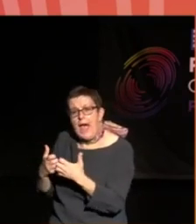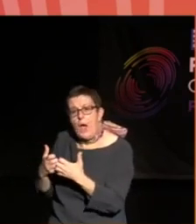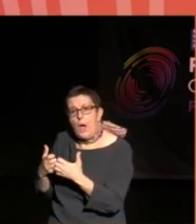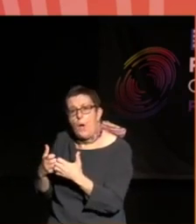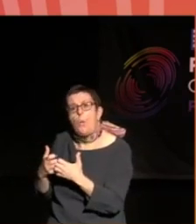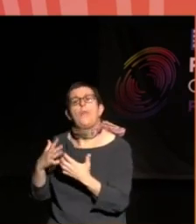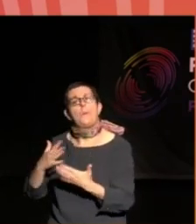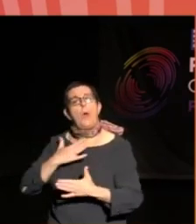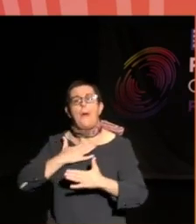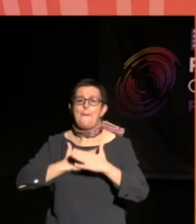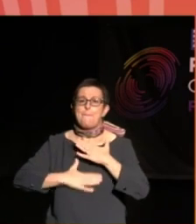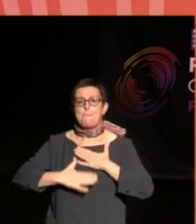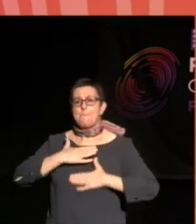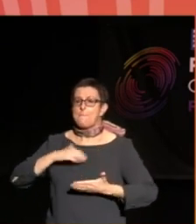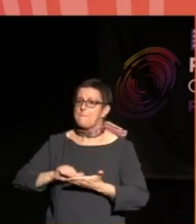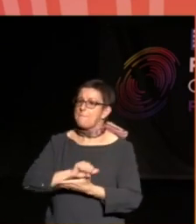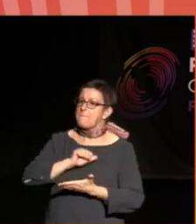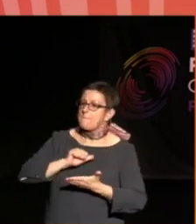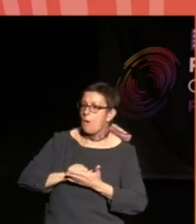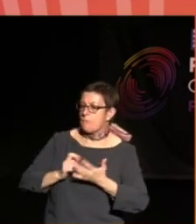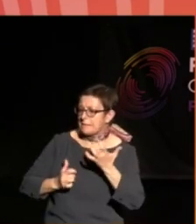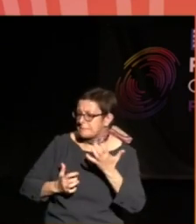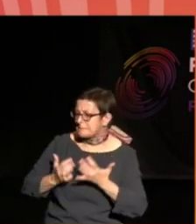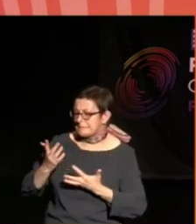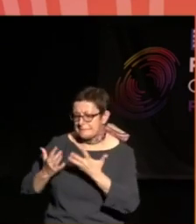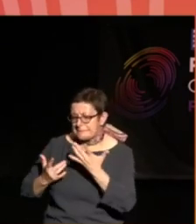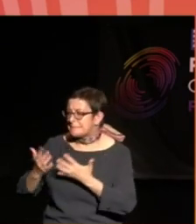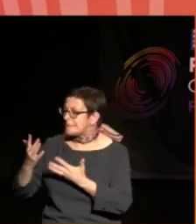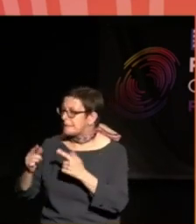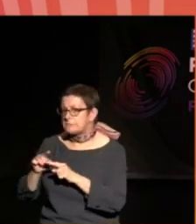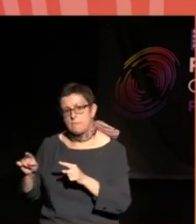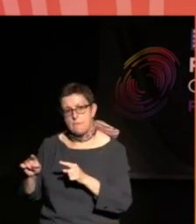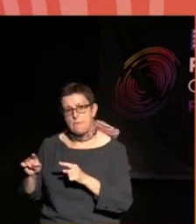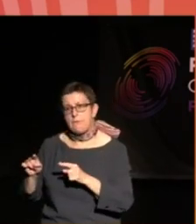moral statistics, they called them, but they were about how's this business helped